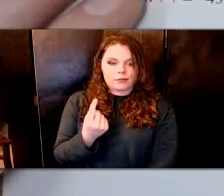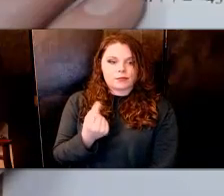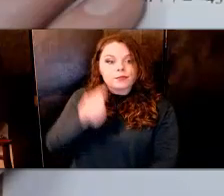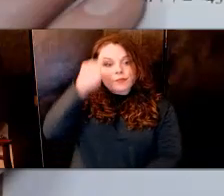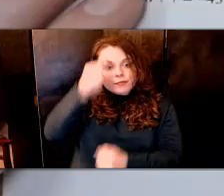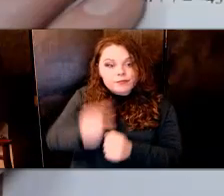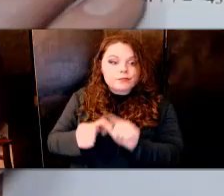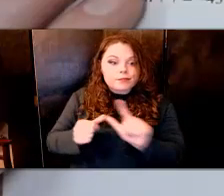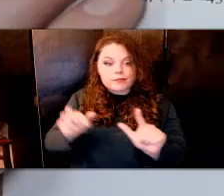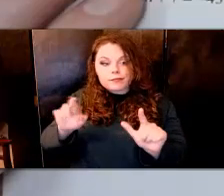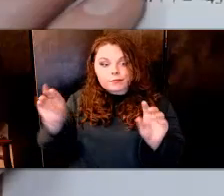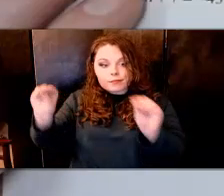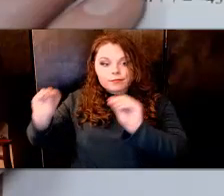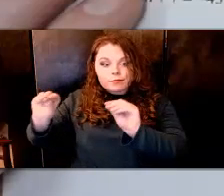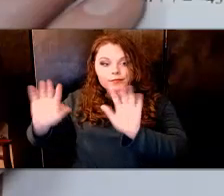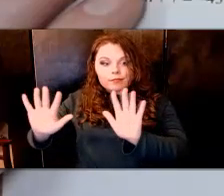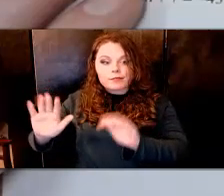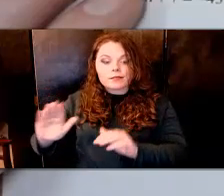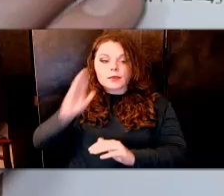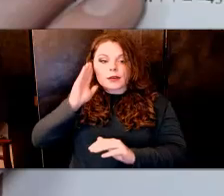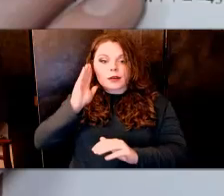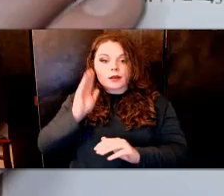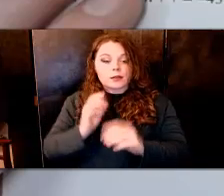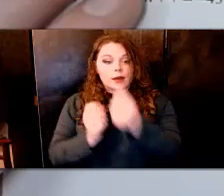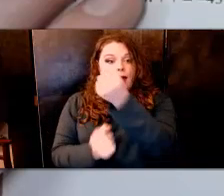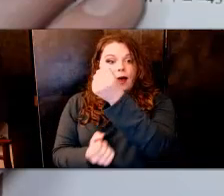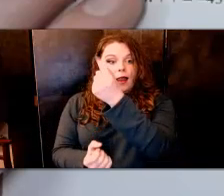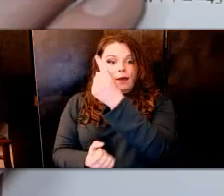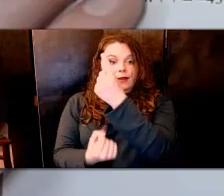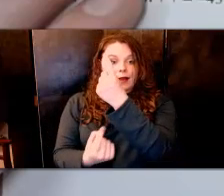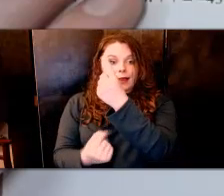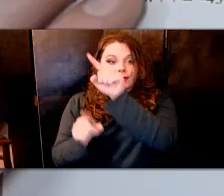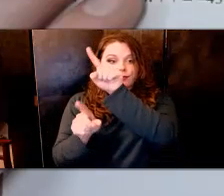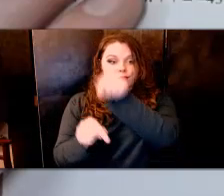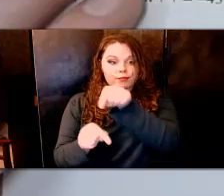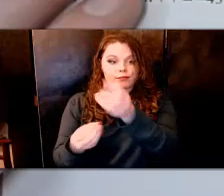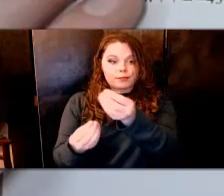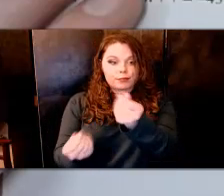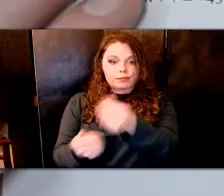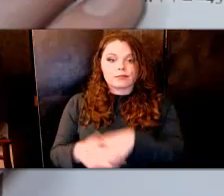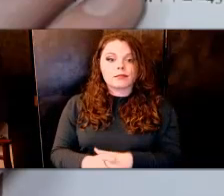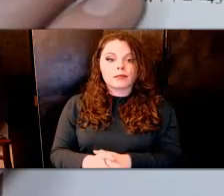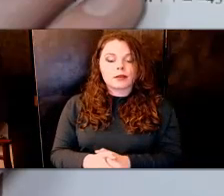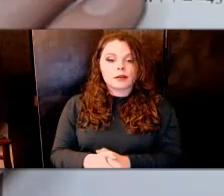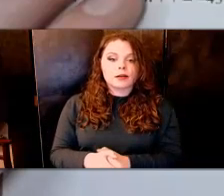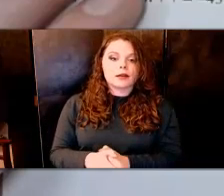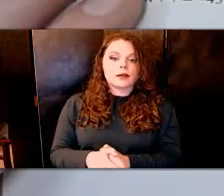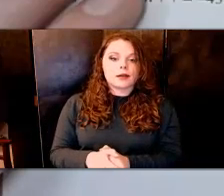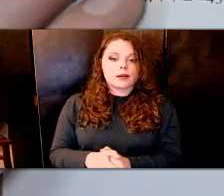Again, those get to cancel. Bring down everything you have not used. Keep in mind to take the sign with it.